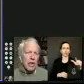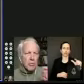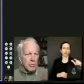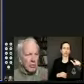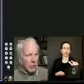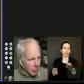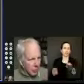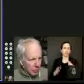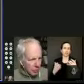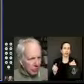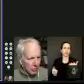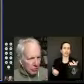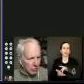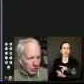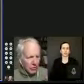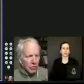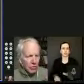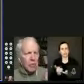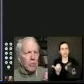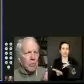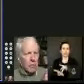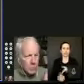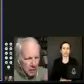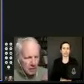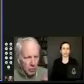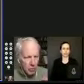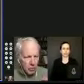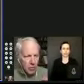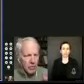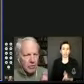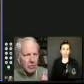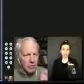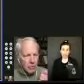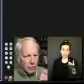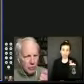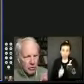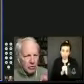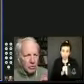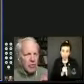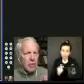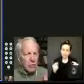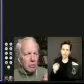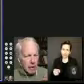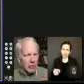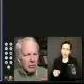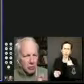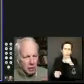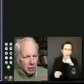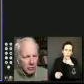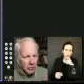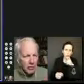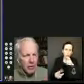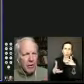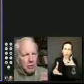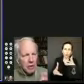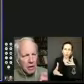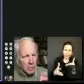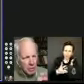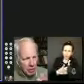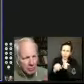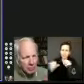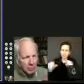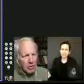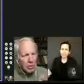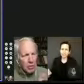will enable people with lived experience who have played a major role in shifting the system from maintenance to recovery. It'll